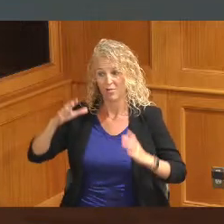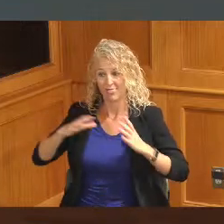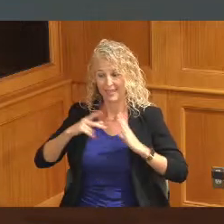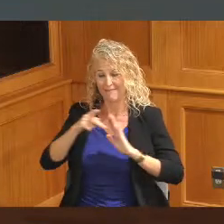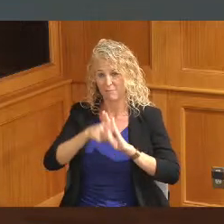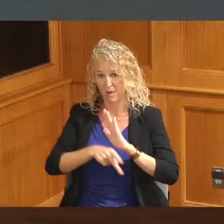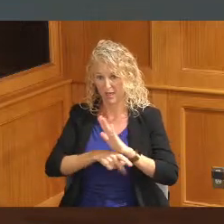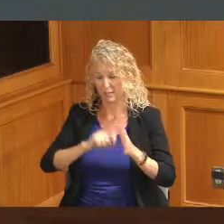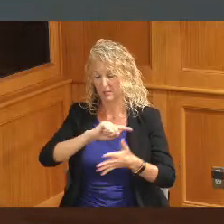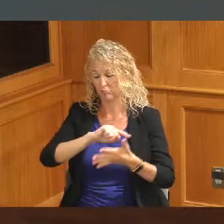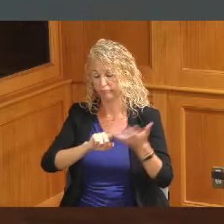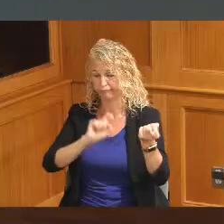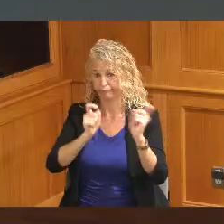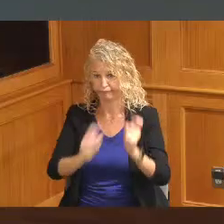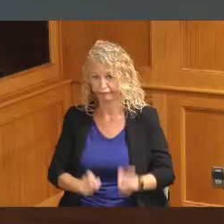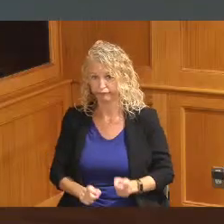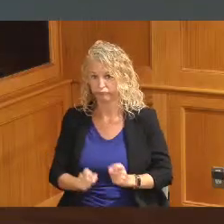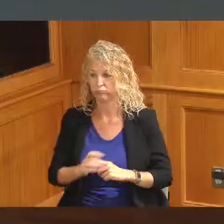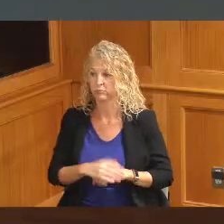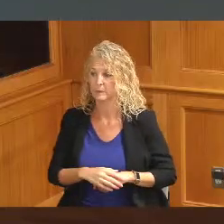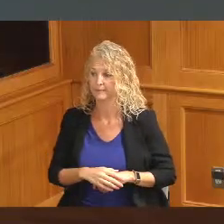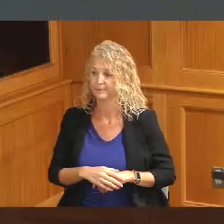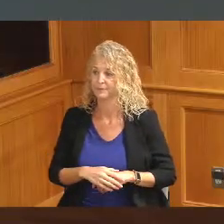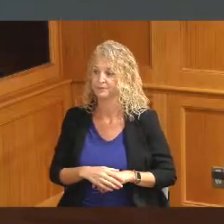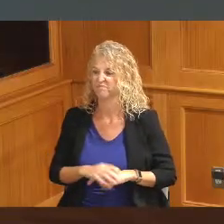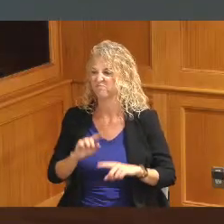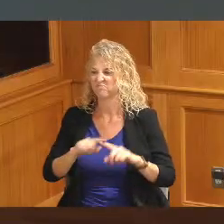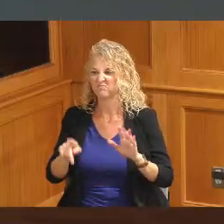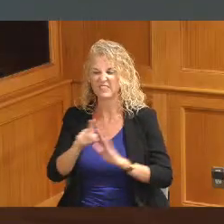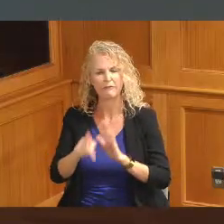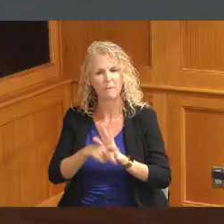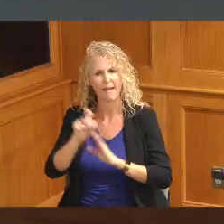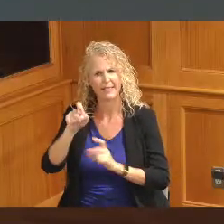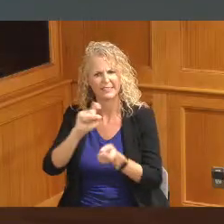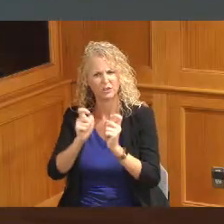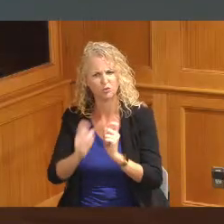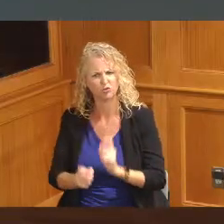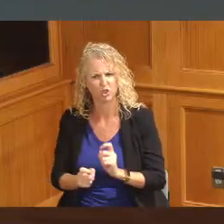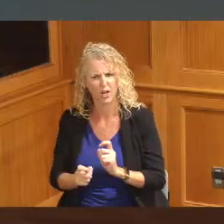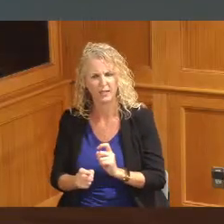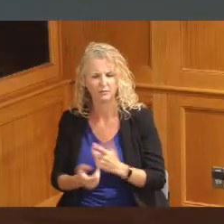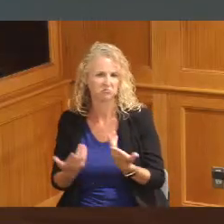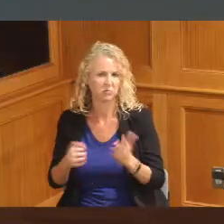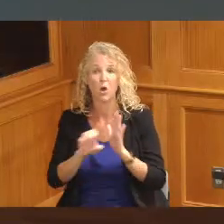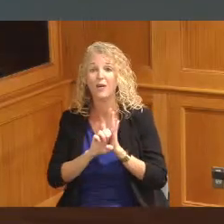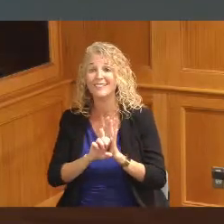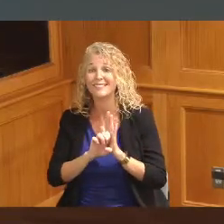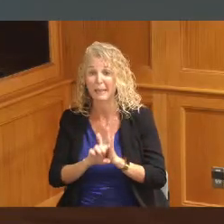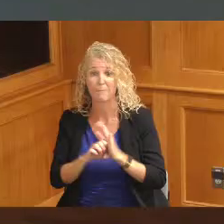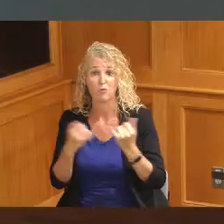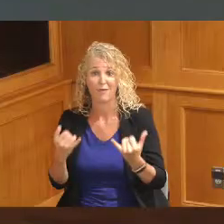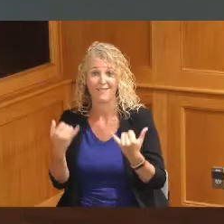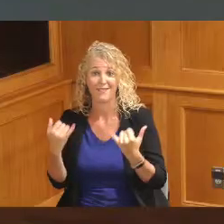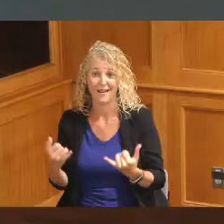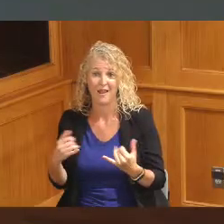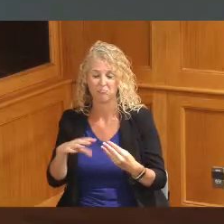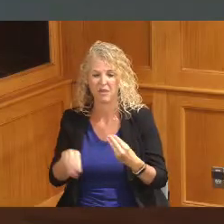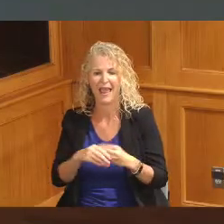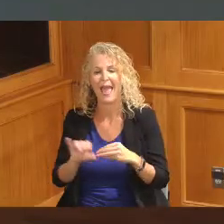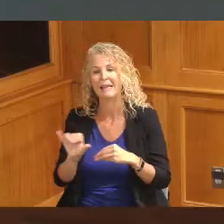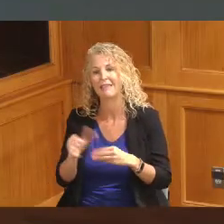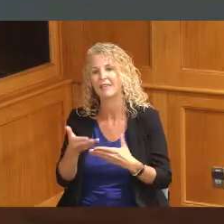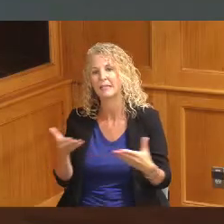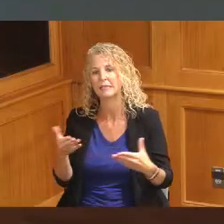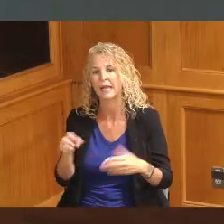are to make some adjustments to those different policies. For example, only adding things like